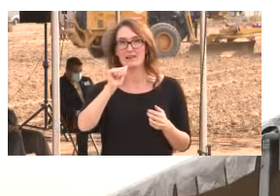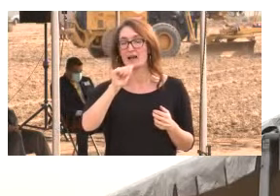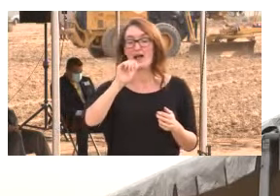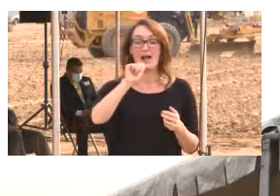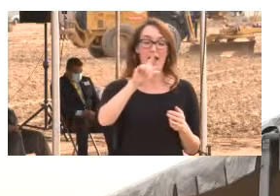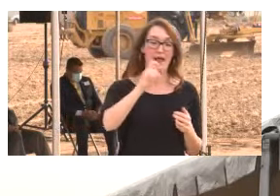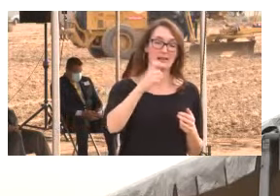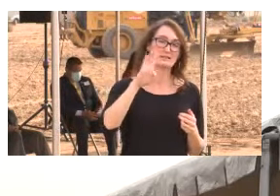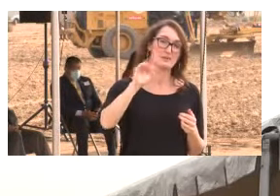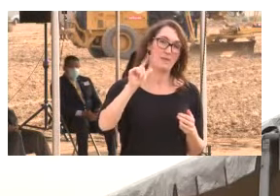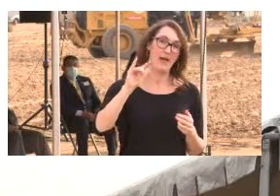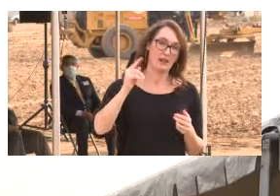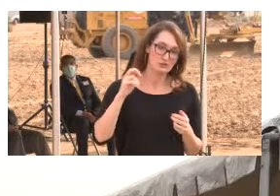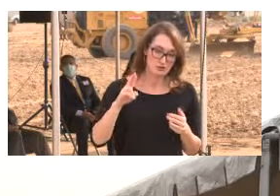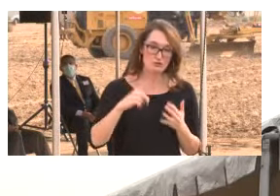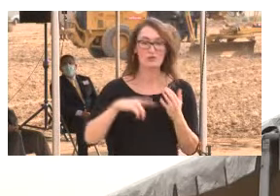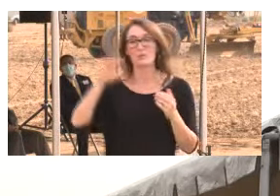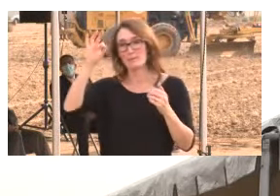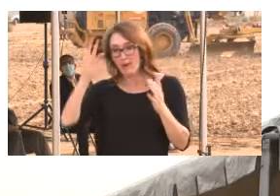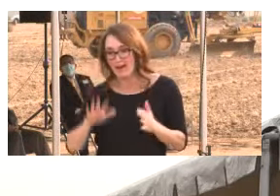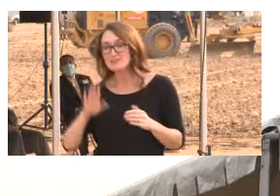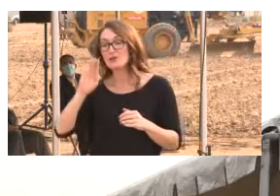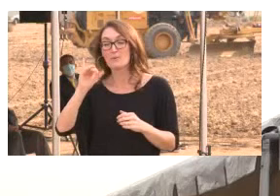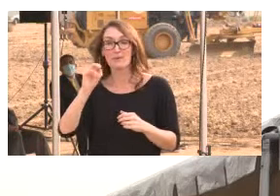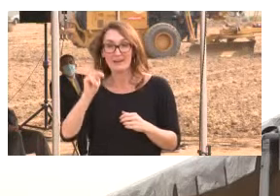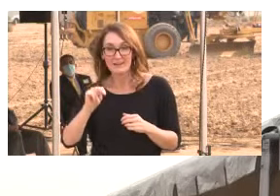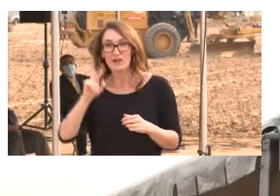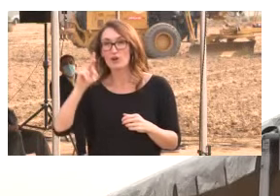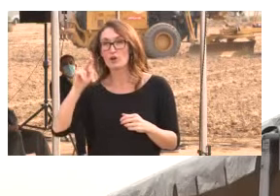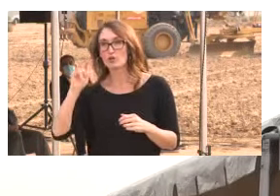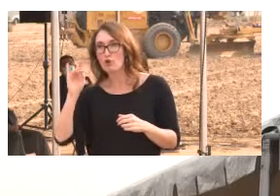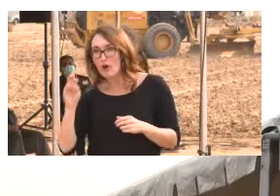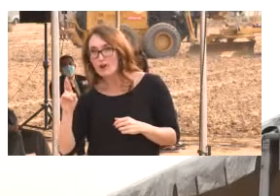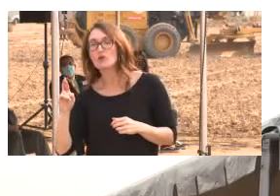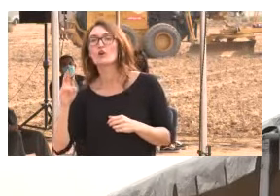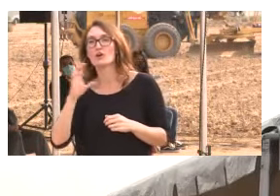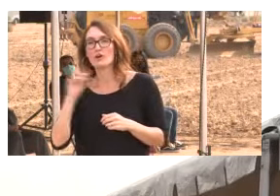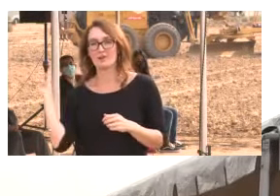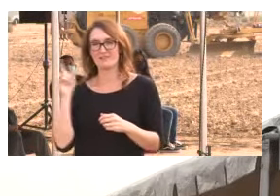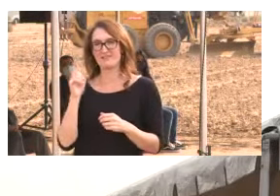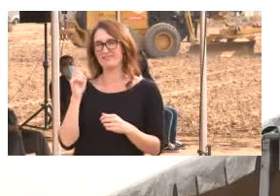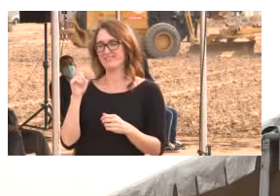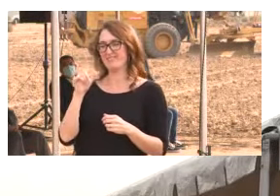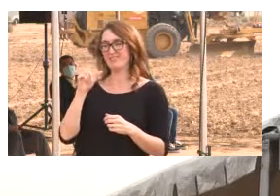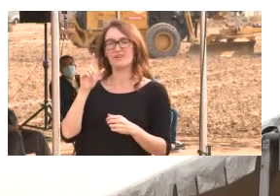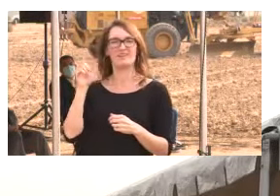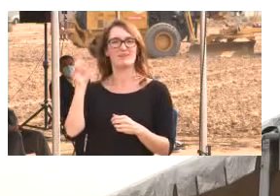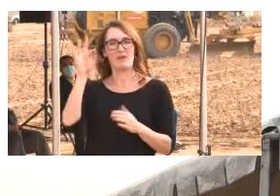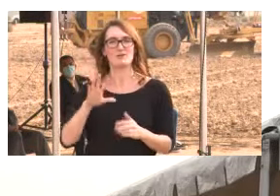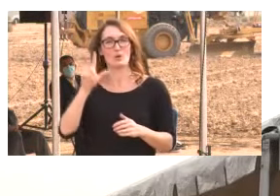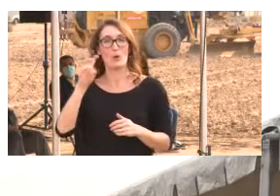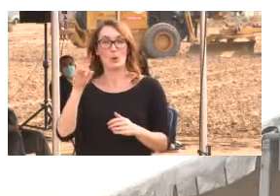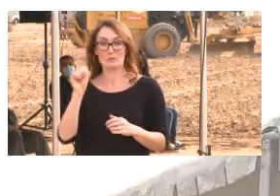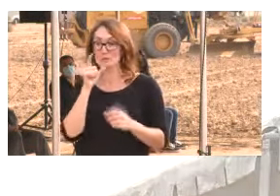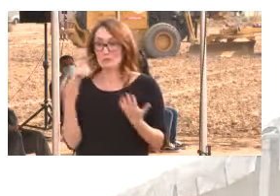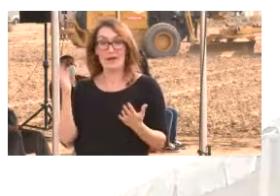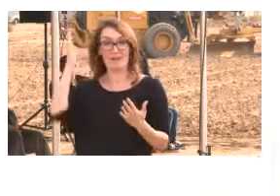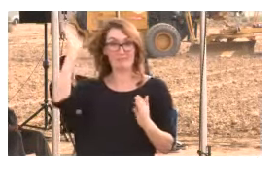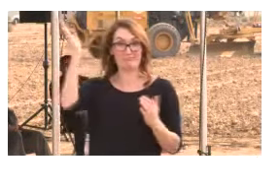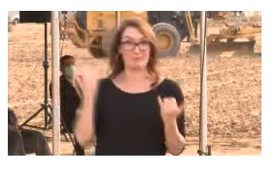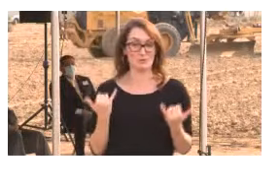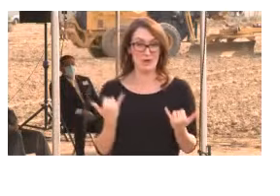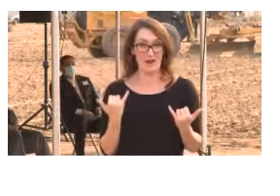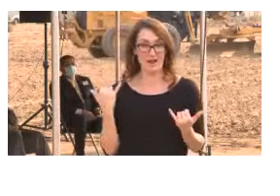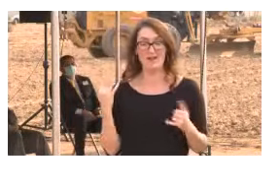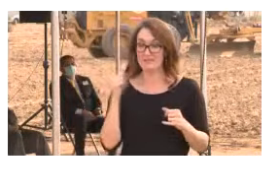Alex Ballinger, and the pastors Binion Kreiner, and of course, B.T. Lewis, who gave the invocation today. And there are so